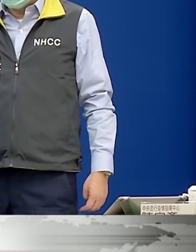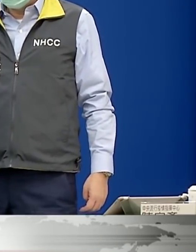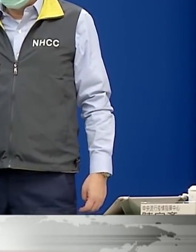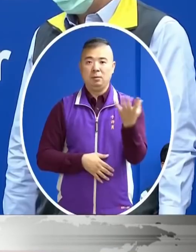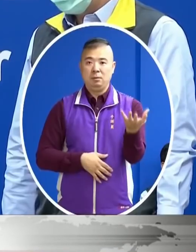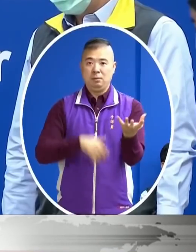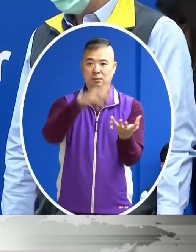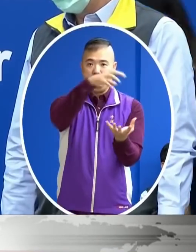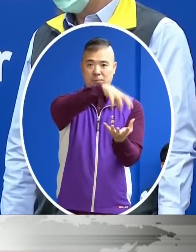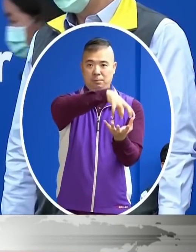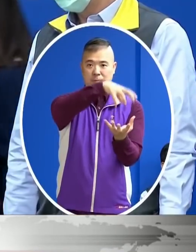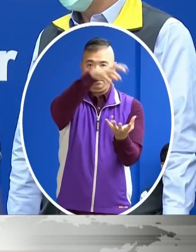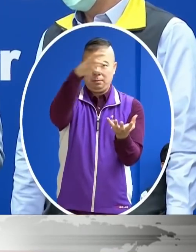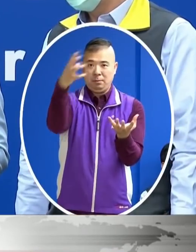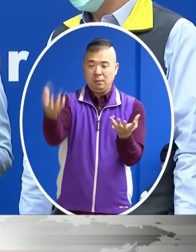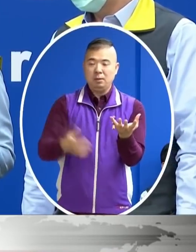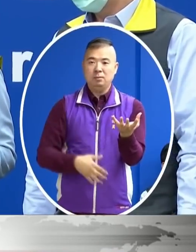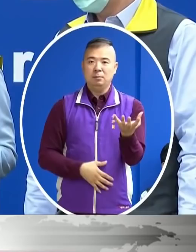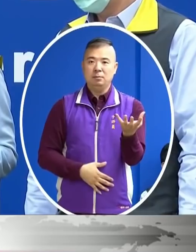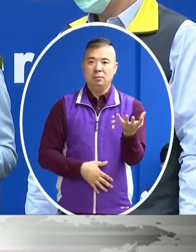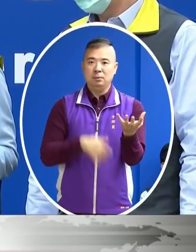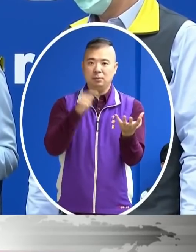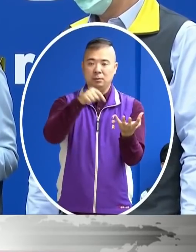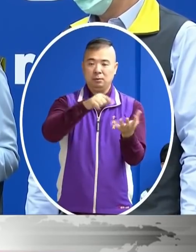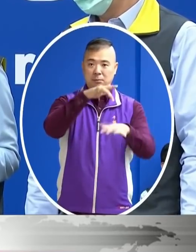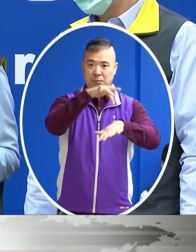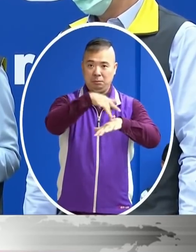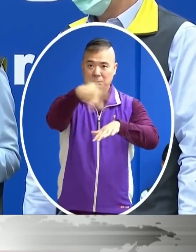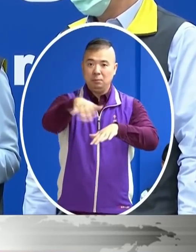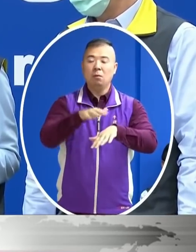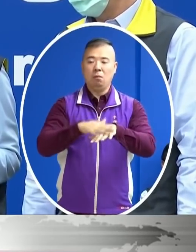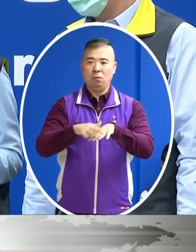However, if a mask is soiled, torn, or is used